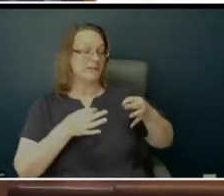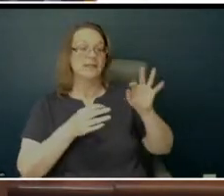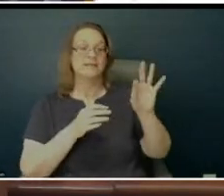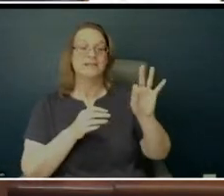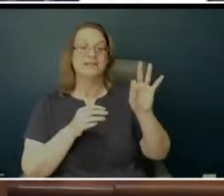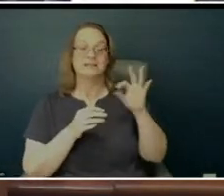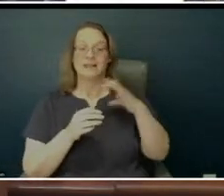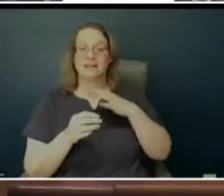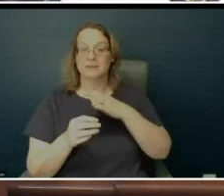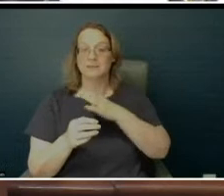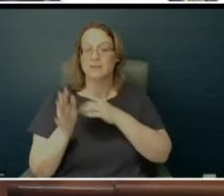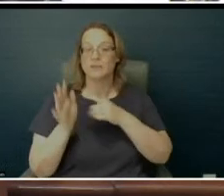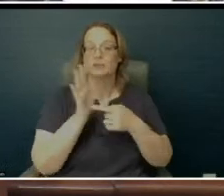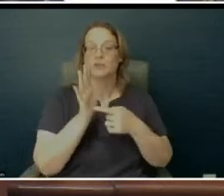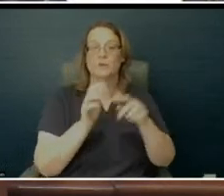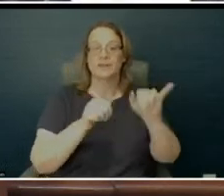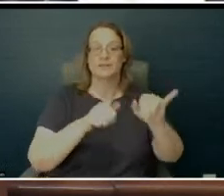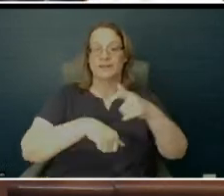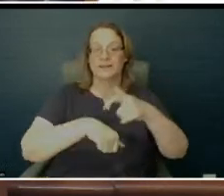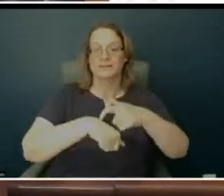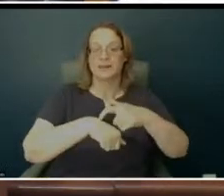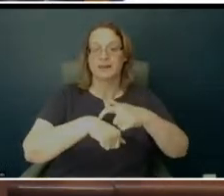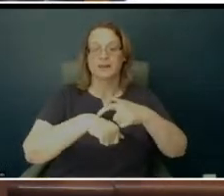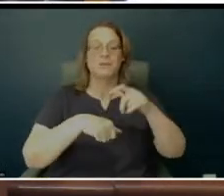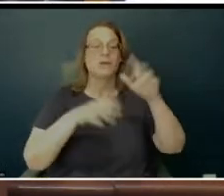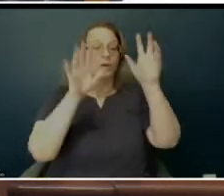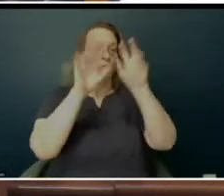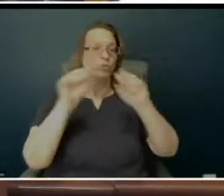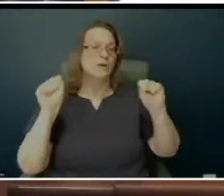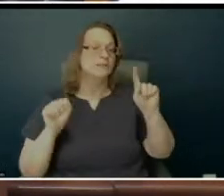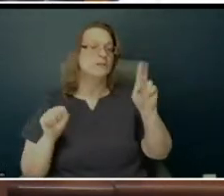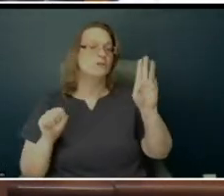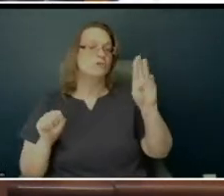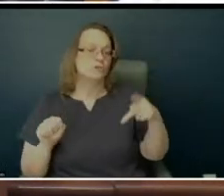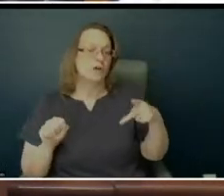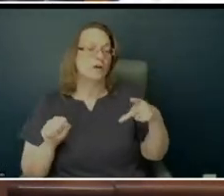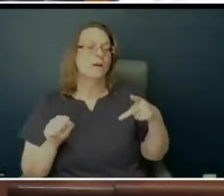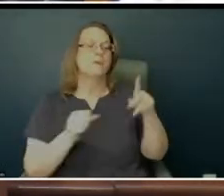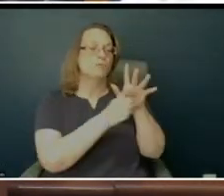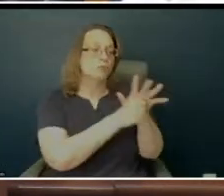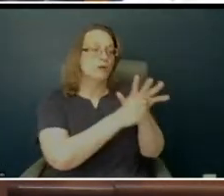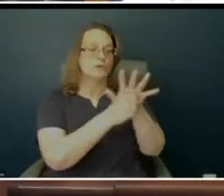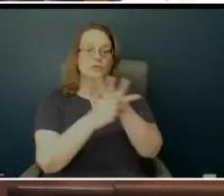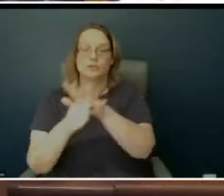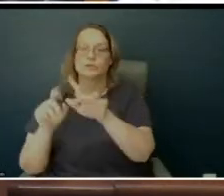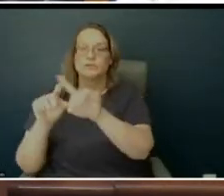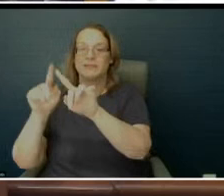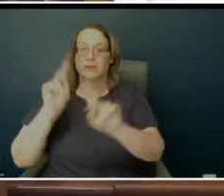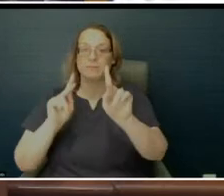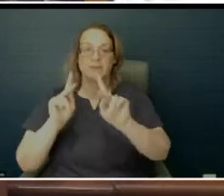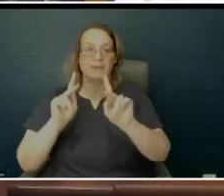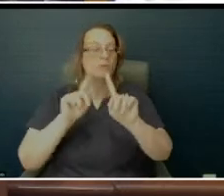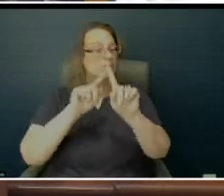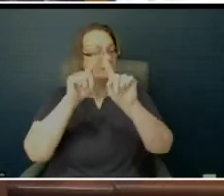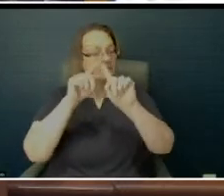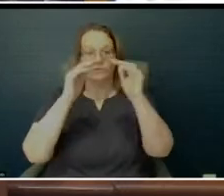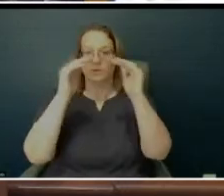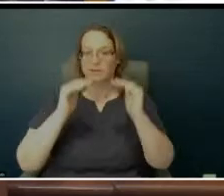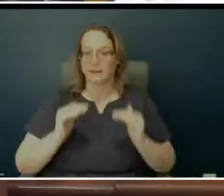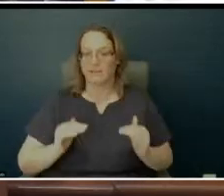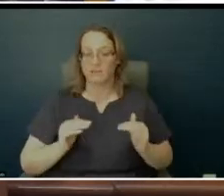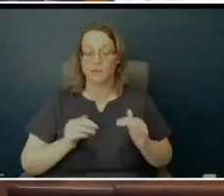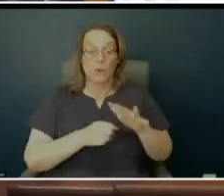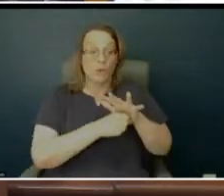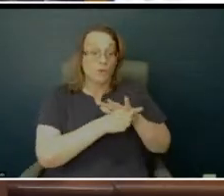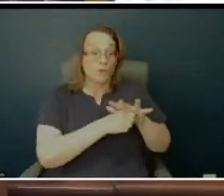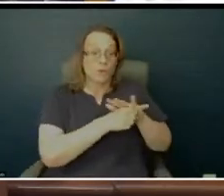then President Trump applied pressure at every level of government, from local election workers up to his